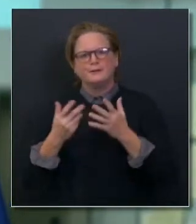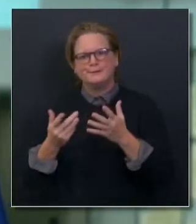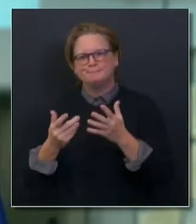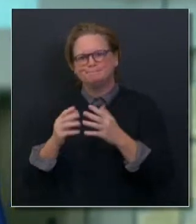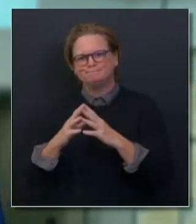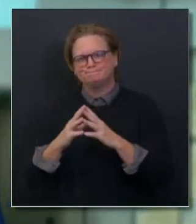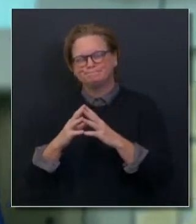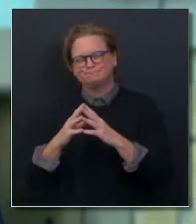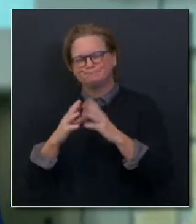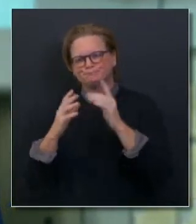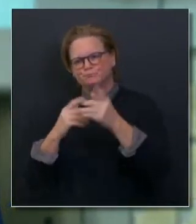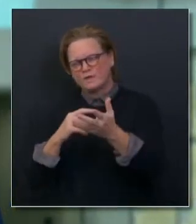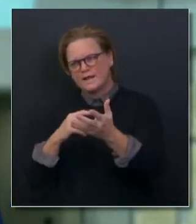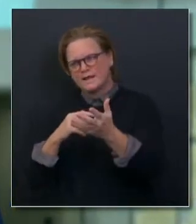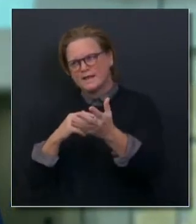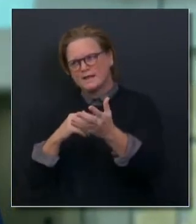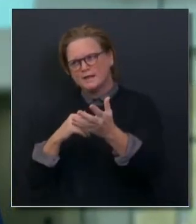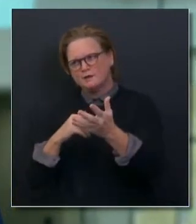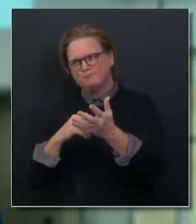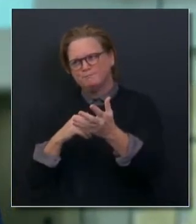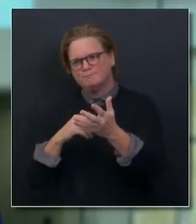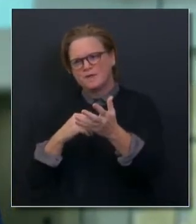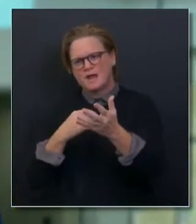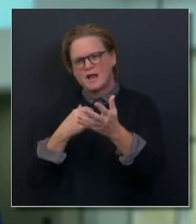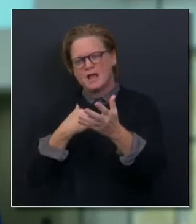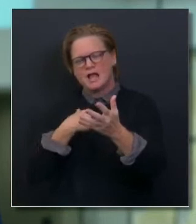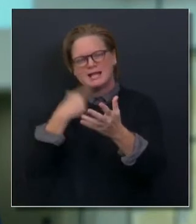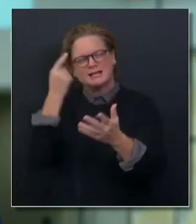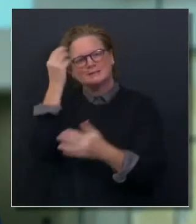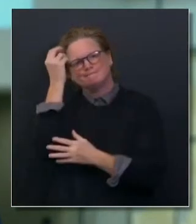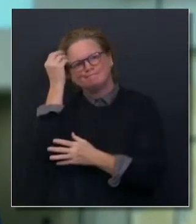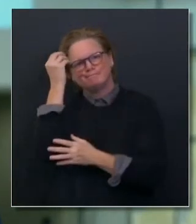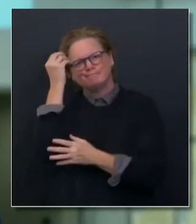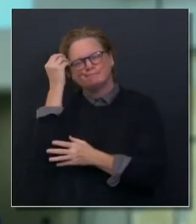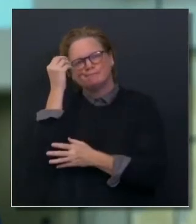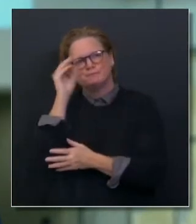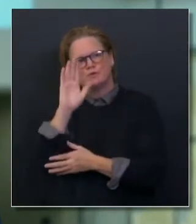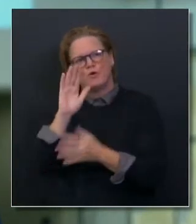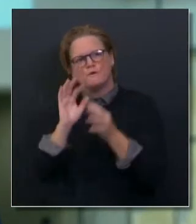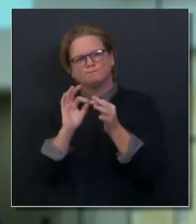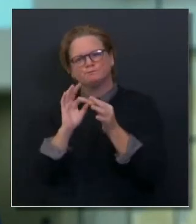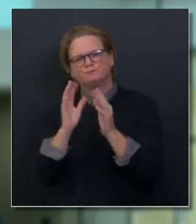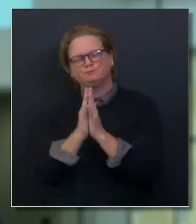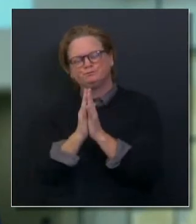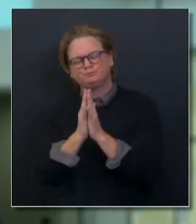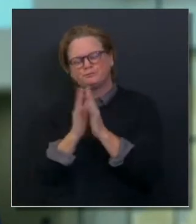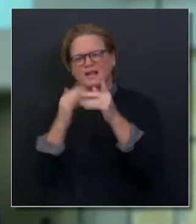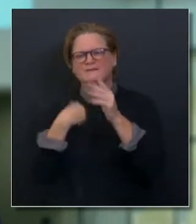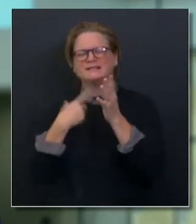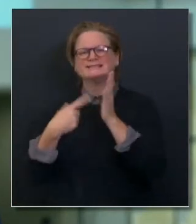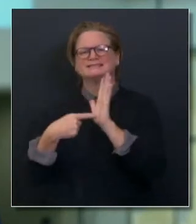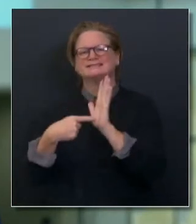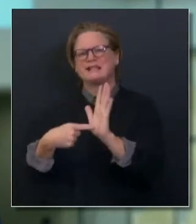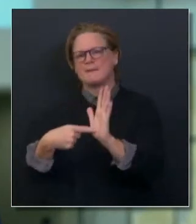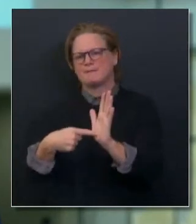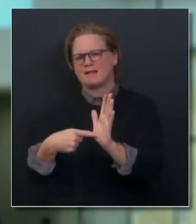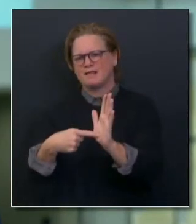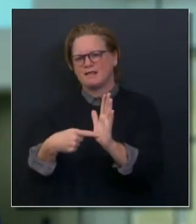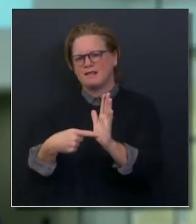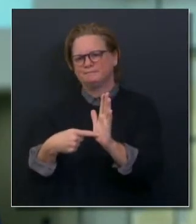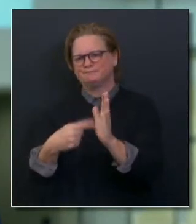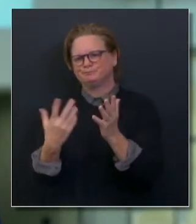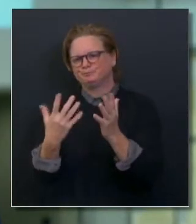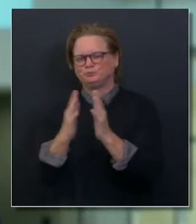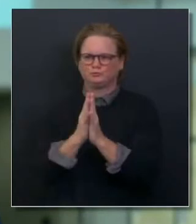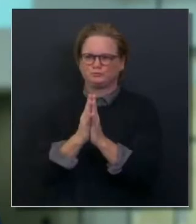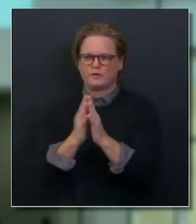So I think about this in rules of about using the number 12. If you look at cases about 12 days ago, really 14